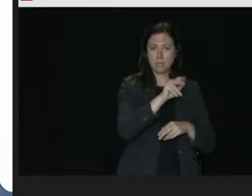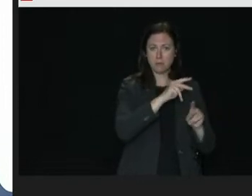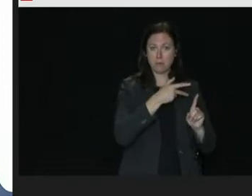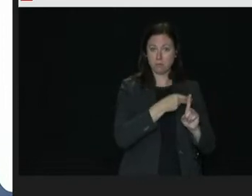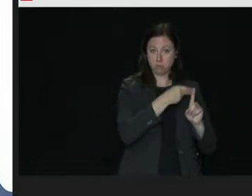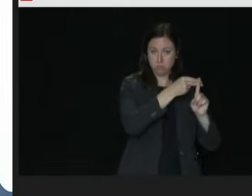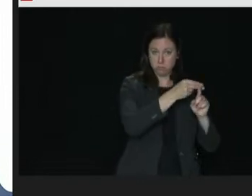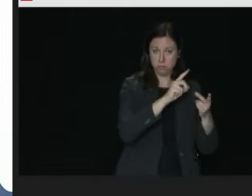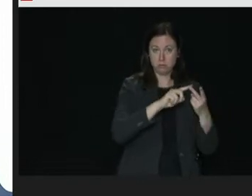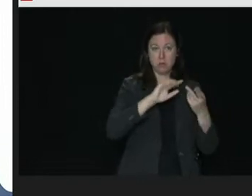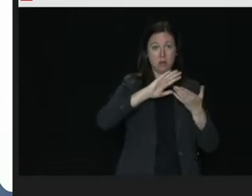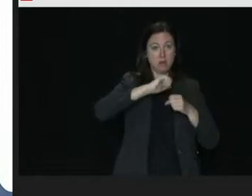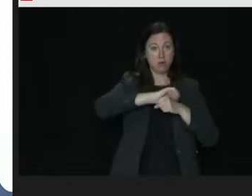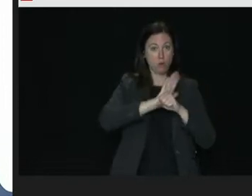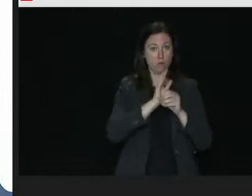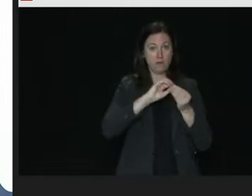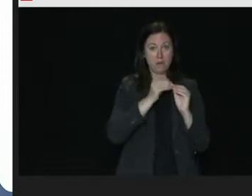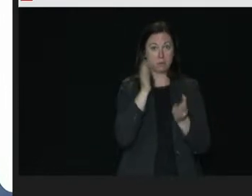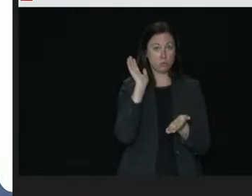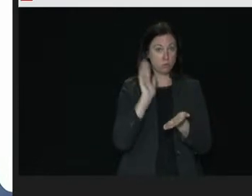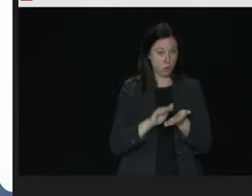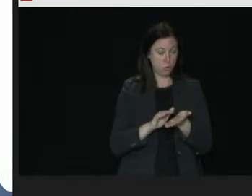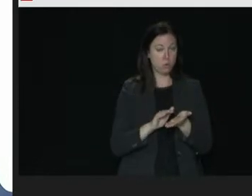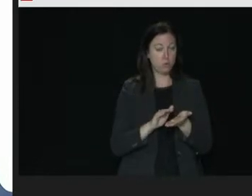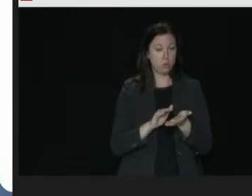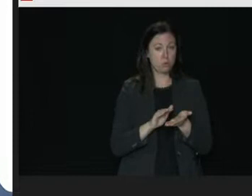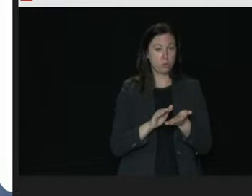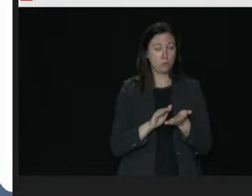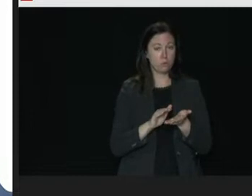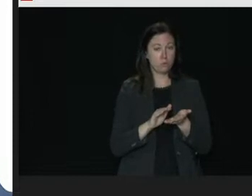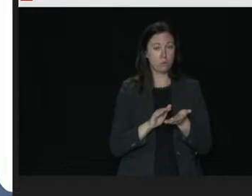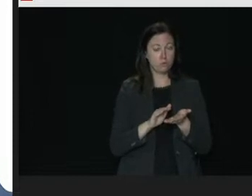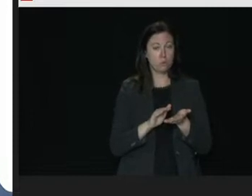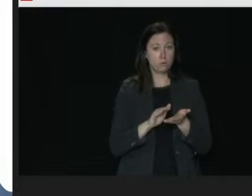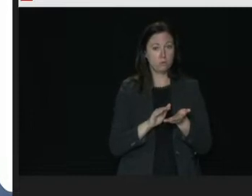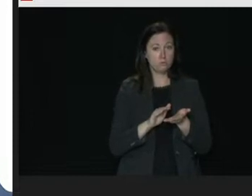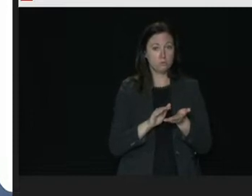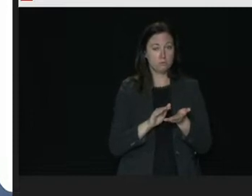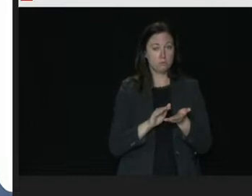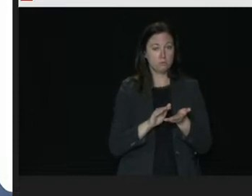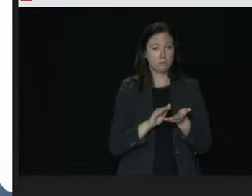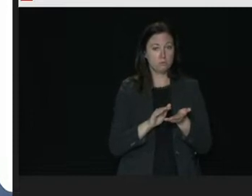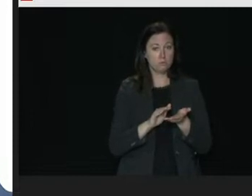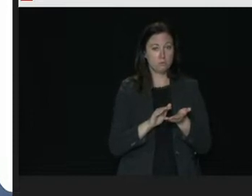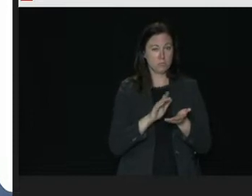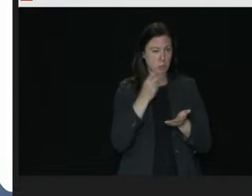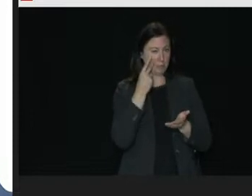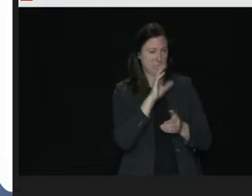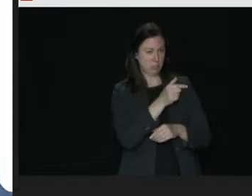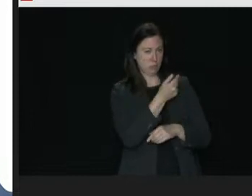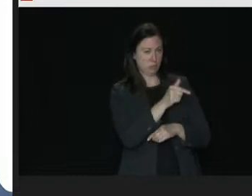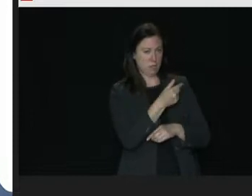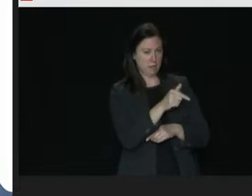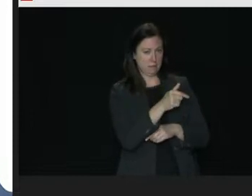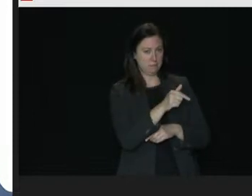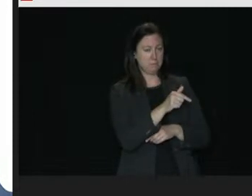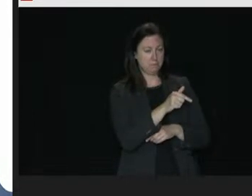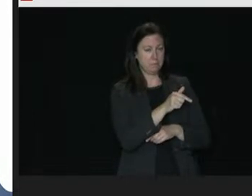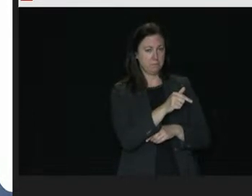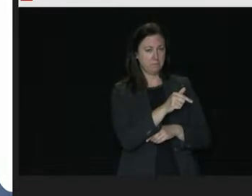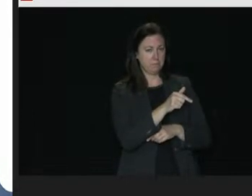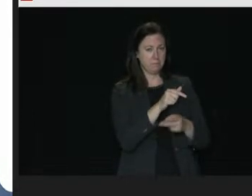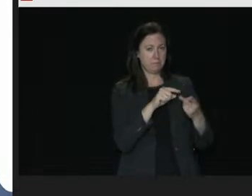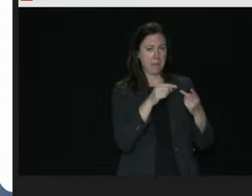disease incidence, seen as green and